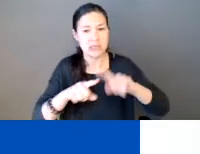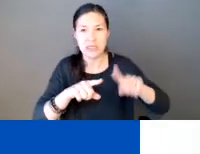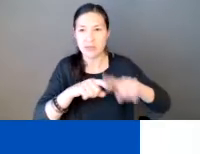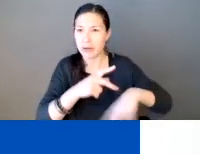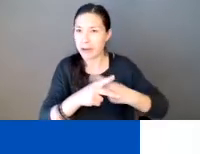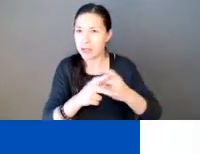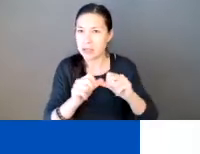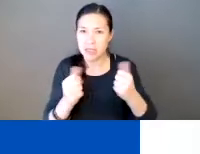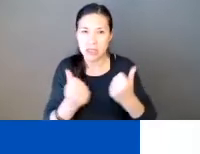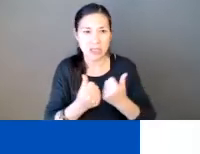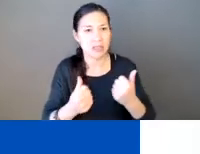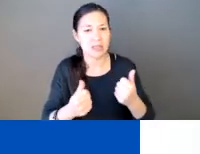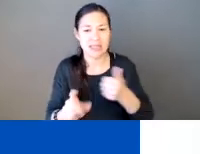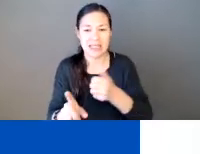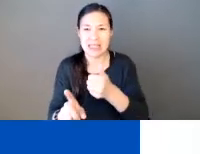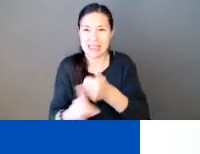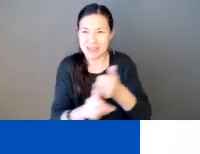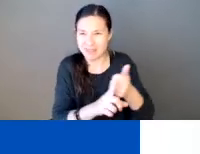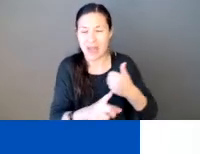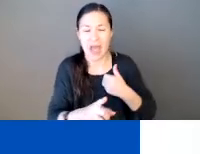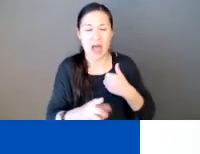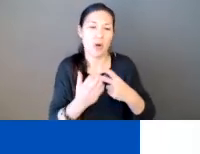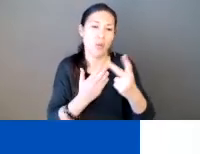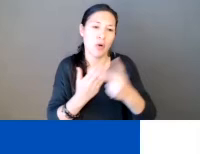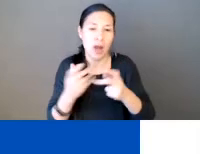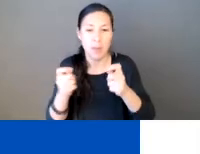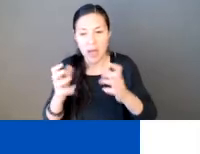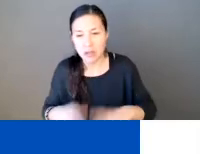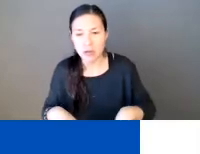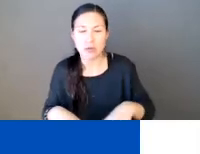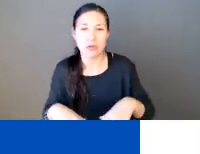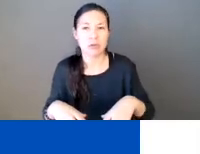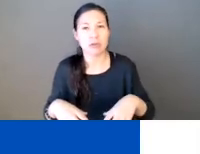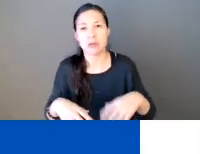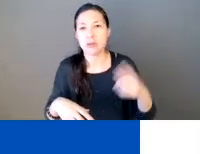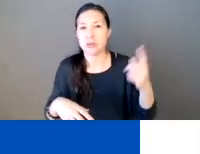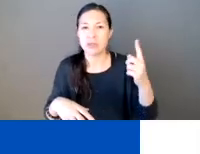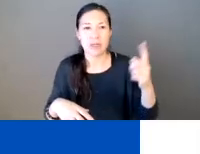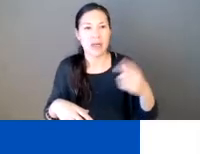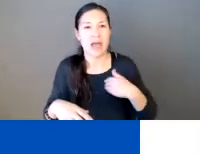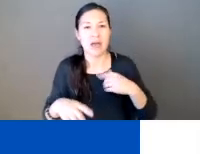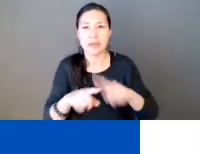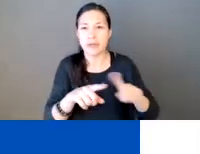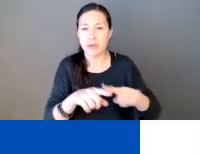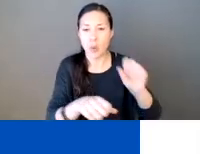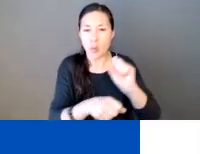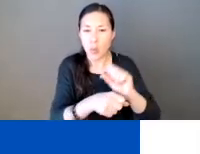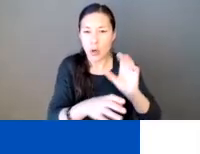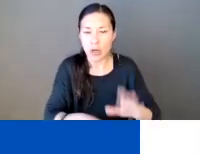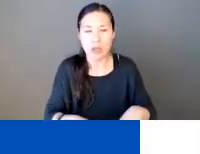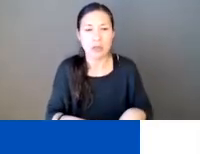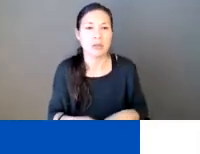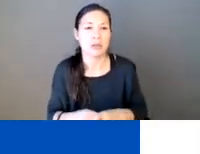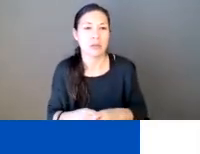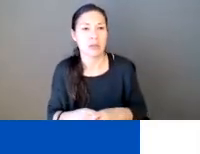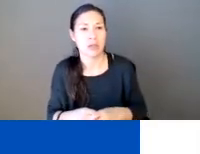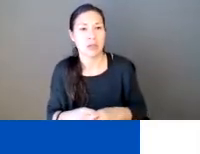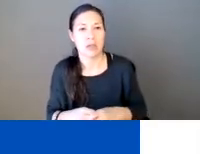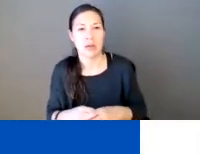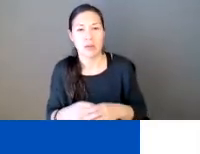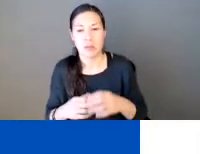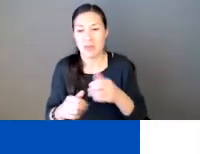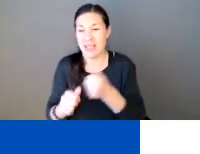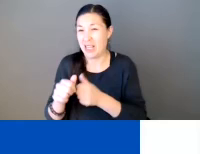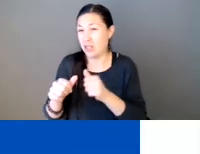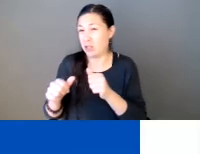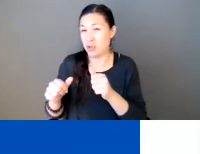director or a program manager, supervisors, and varying degrees or numbers of workers. Smallest is anywhere from 3 to 5